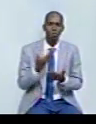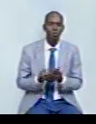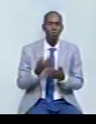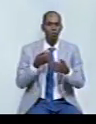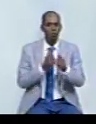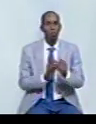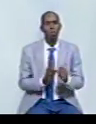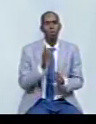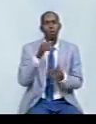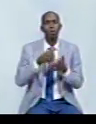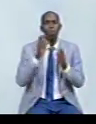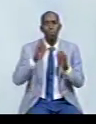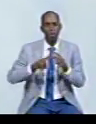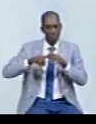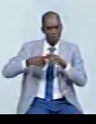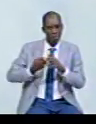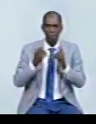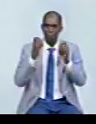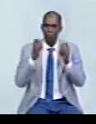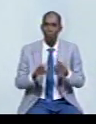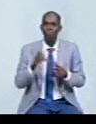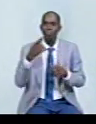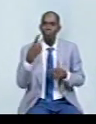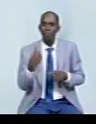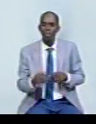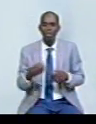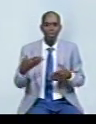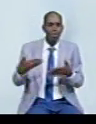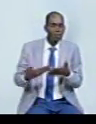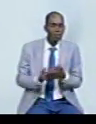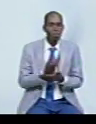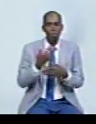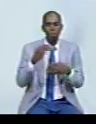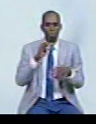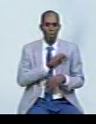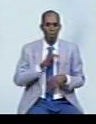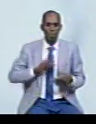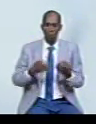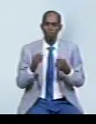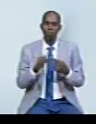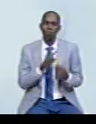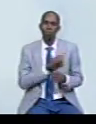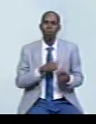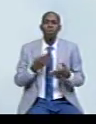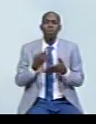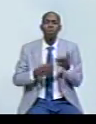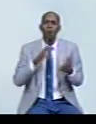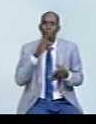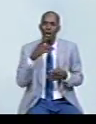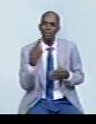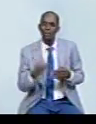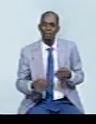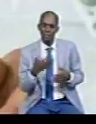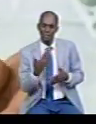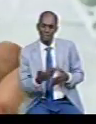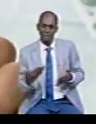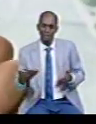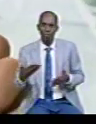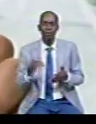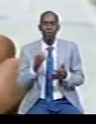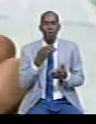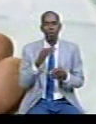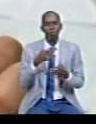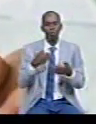begin immediately. The new convert comes to the Lord. What are the ingredients and the components of this follow-up?